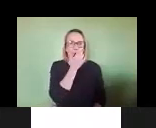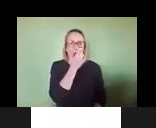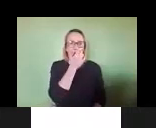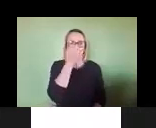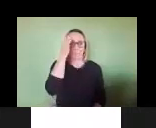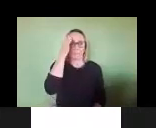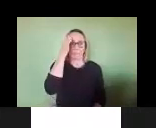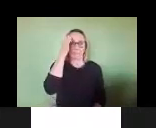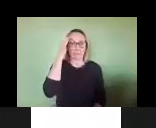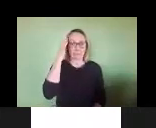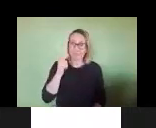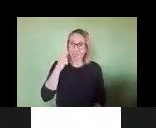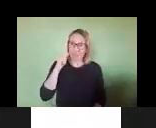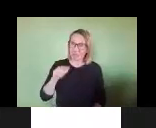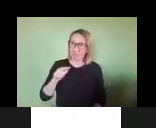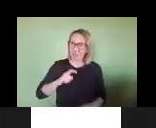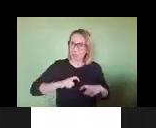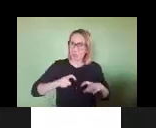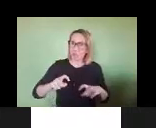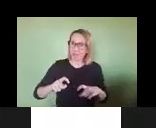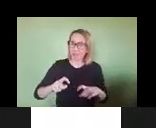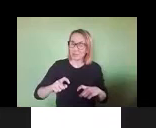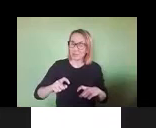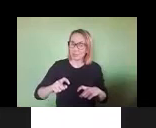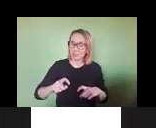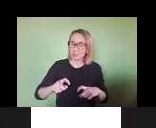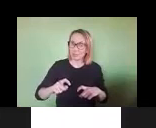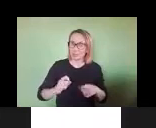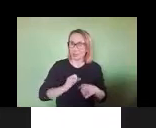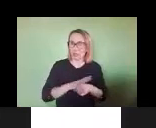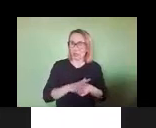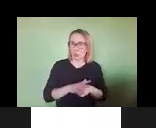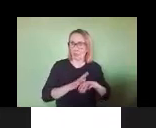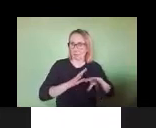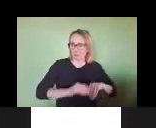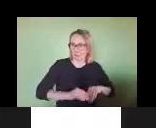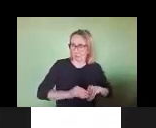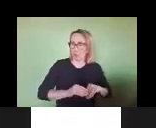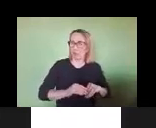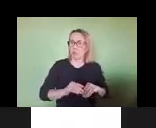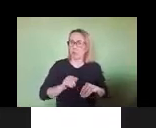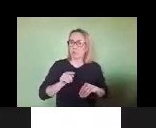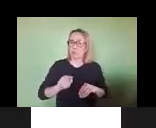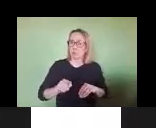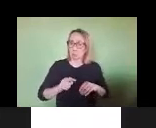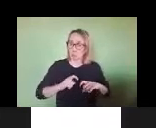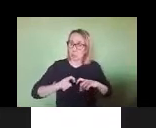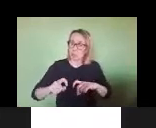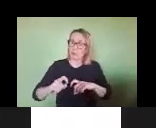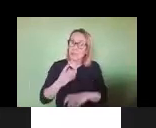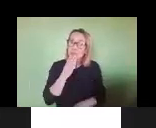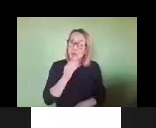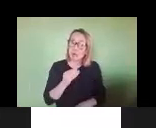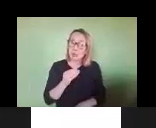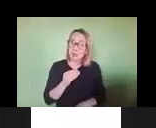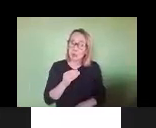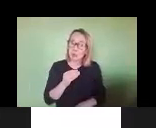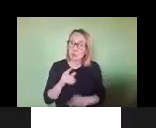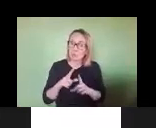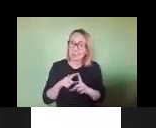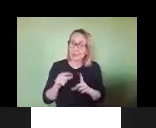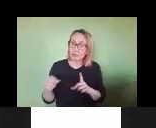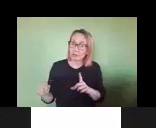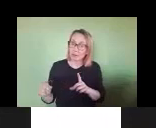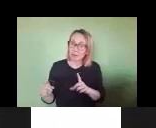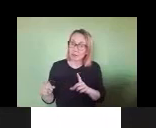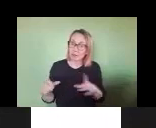are you going to continue to use, now that we're beginning to come out of this pandemic and we're getting to meet up, do you feel you'll continue to use the digital devices that you have to